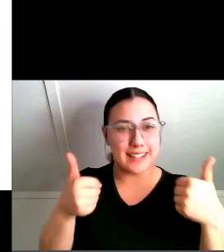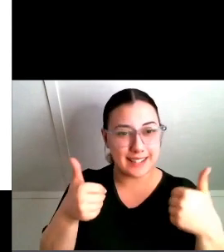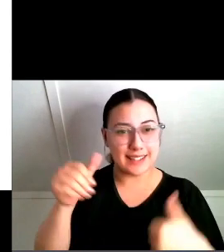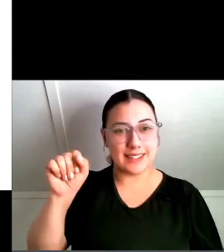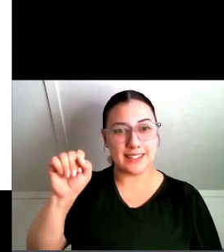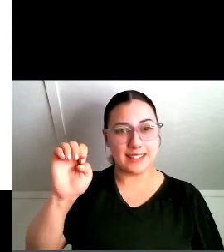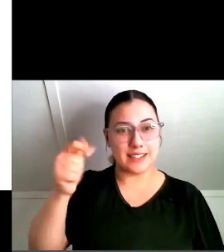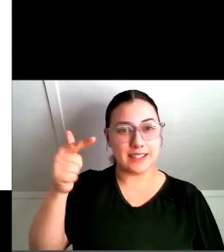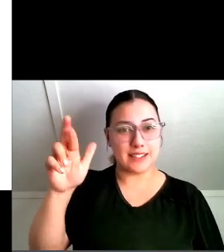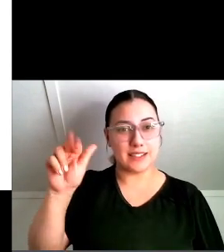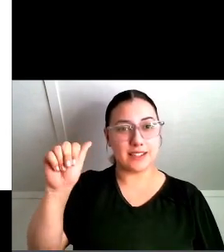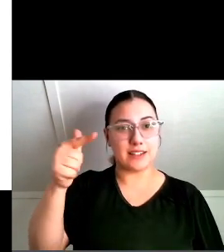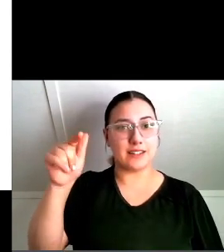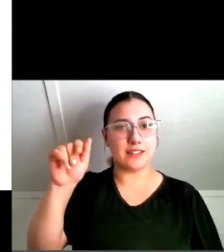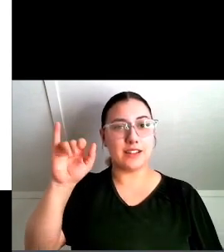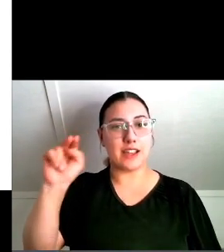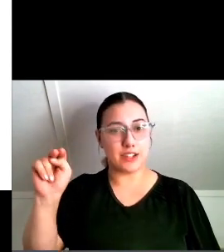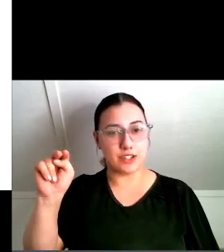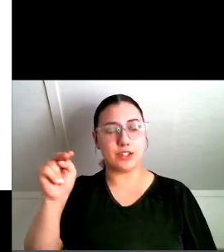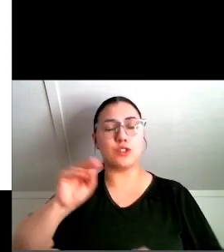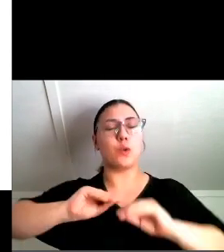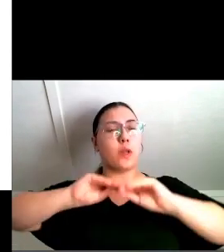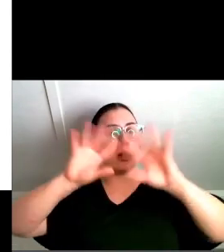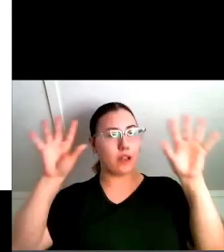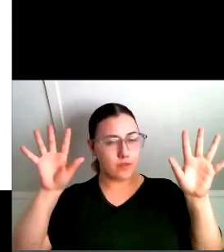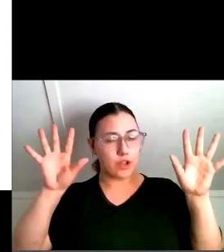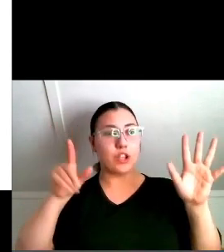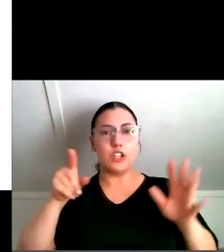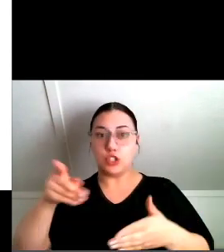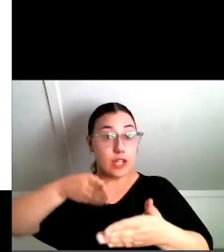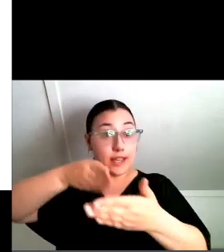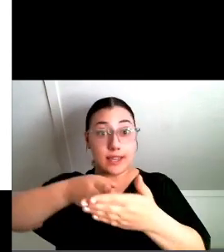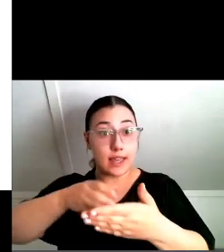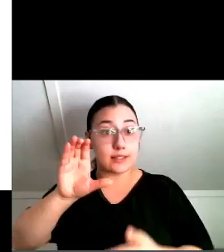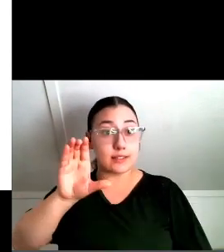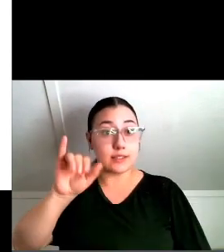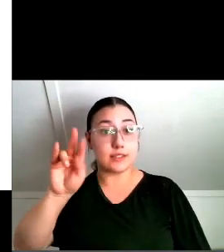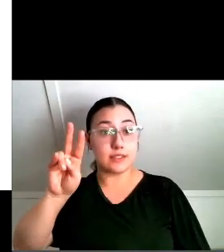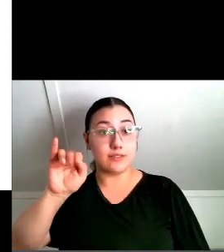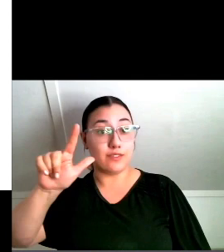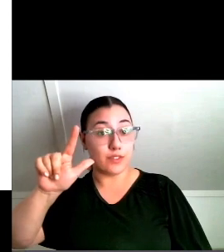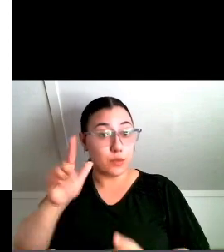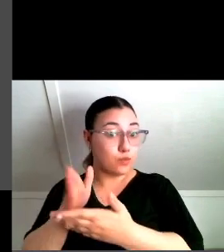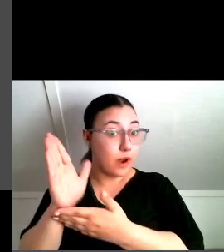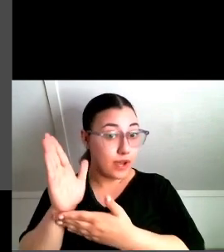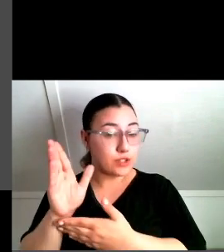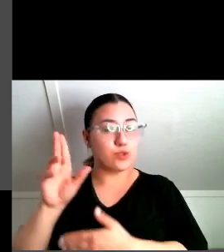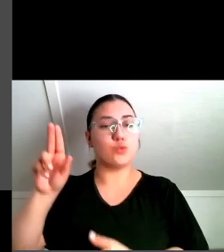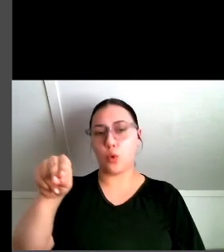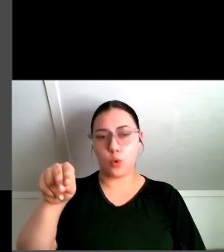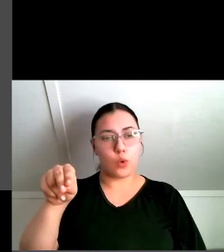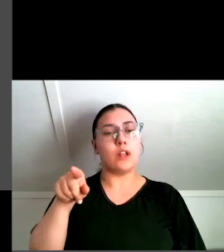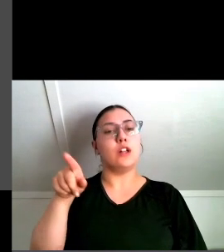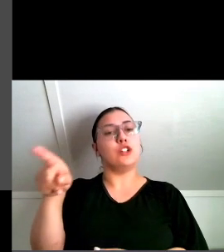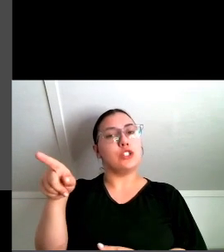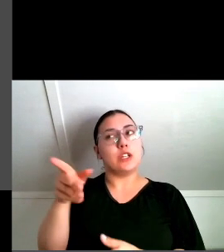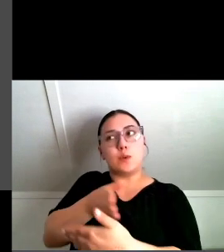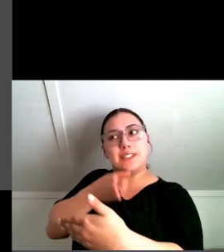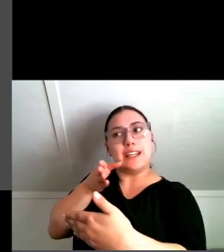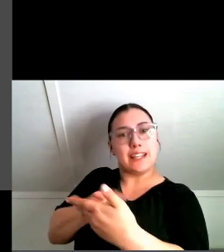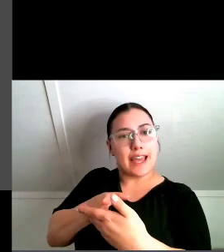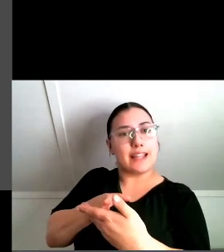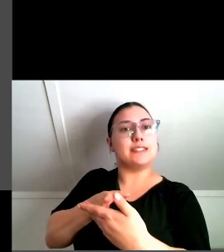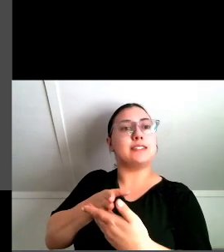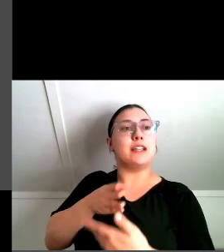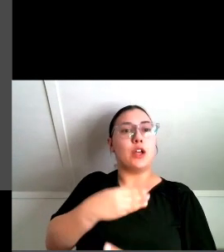made clear is that she wasn't against civil rights. She was against the potential of white people's understanding of